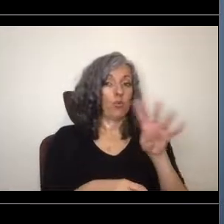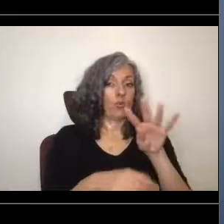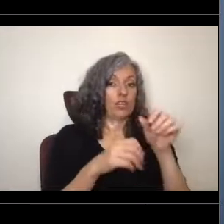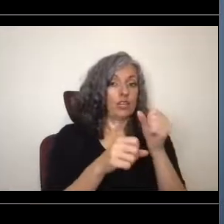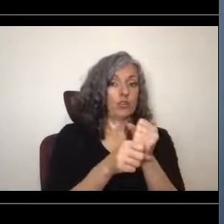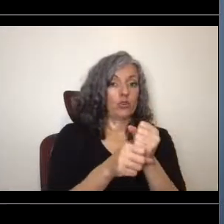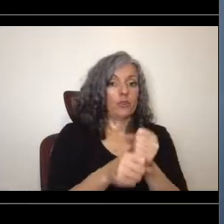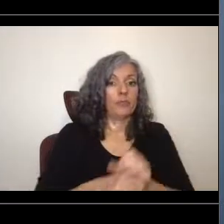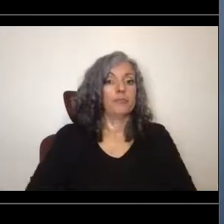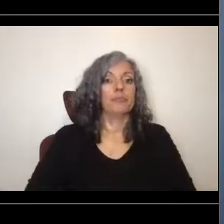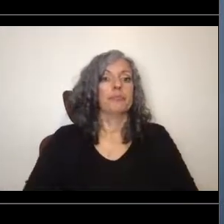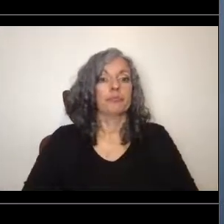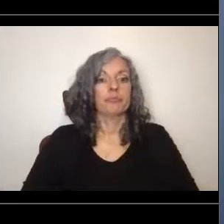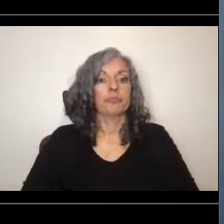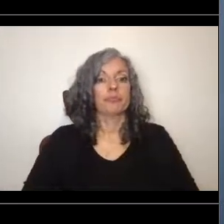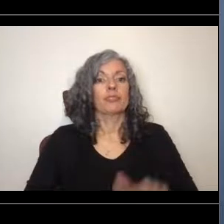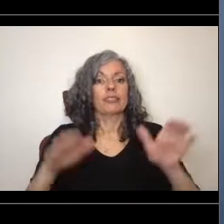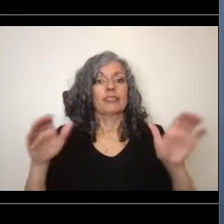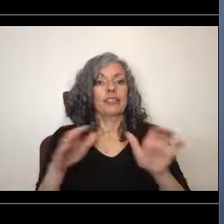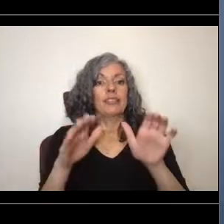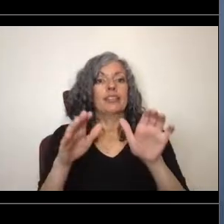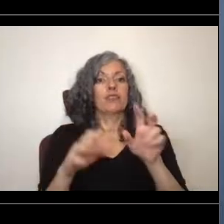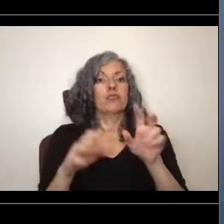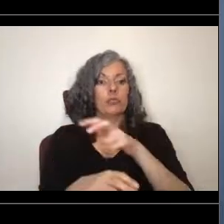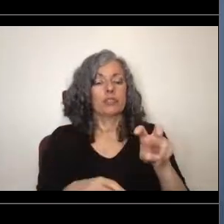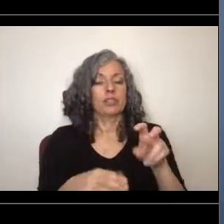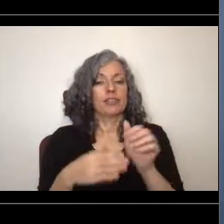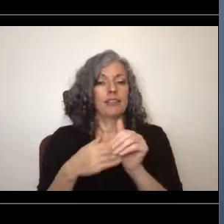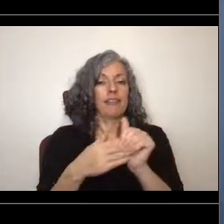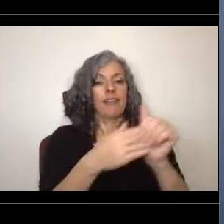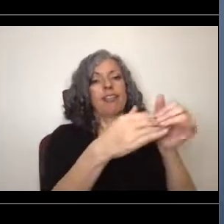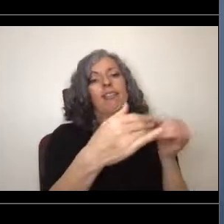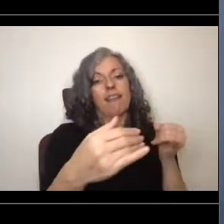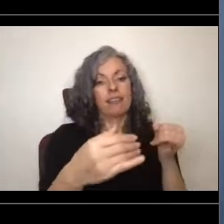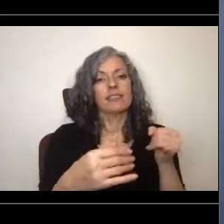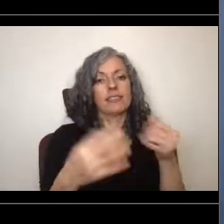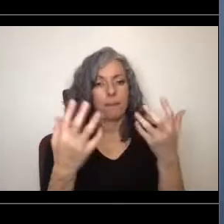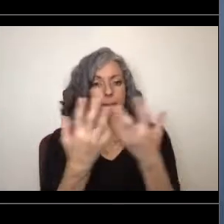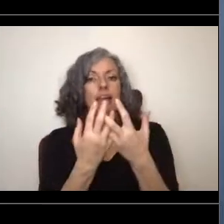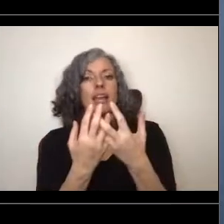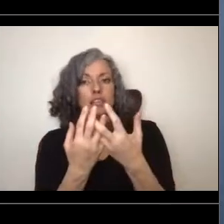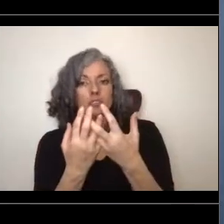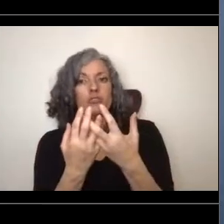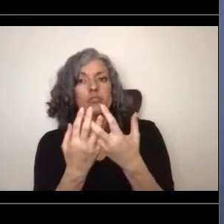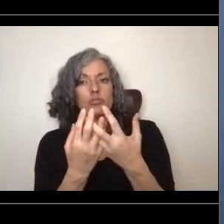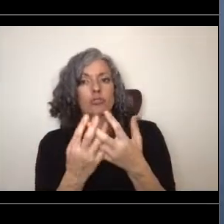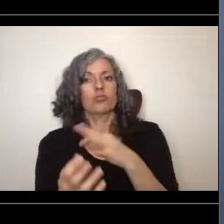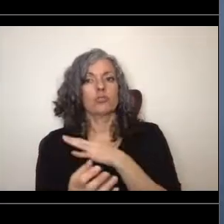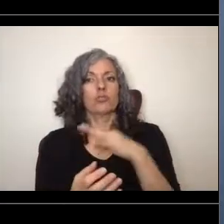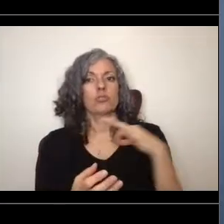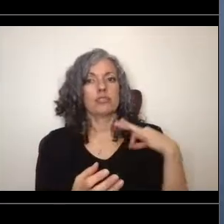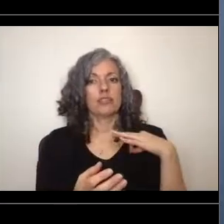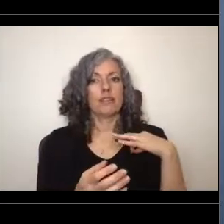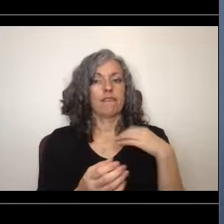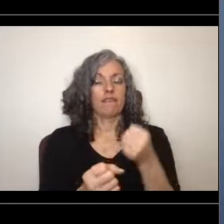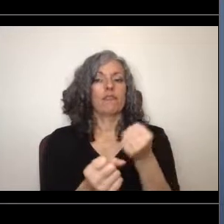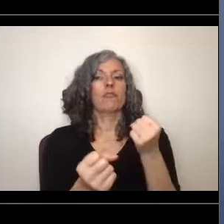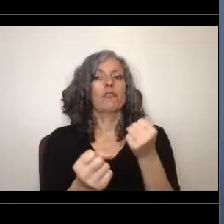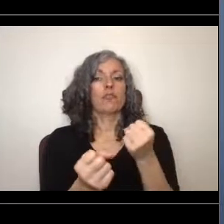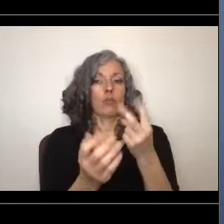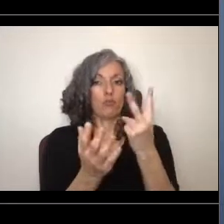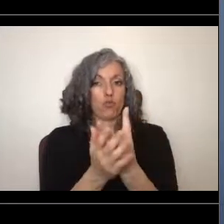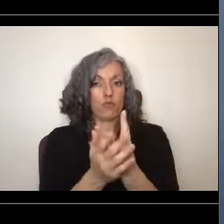consistent with the active transportation program guidelines and the adopted program. Therefore, staff recommends approval of tabs 105 and 106 with a change to